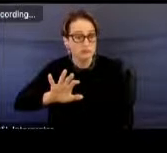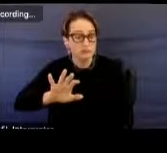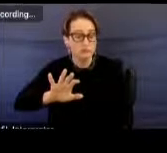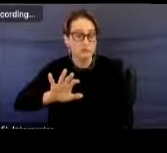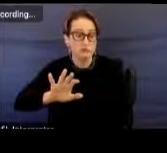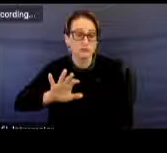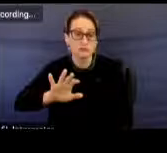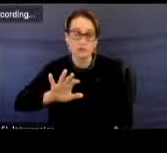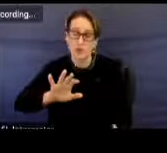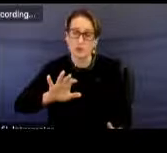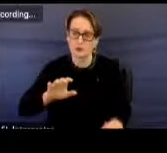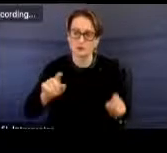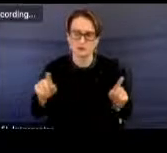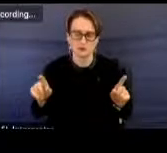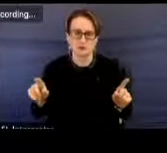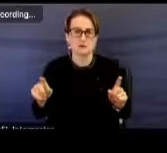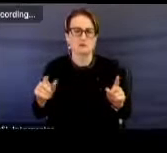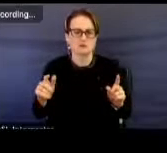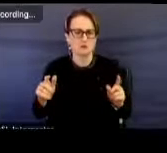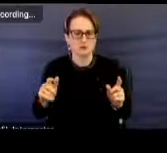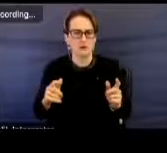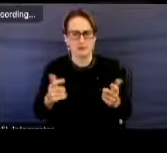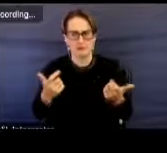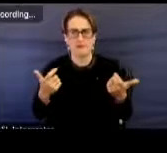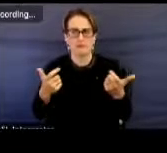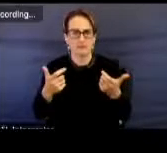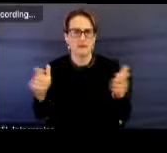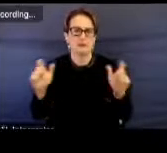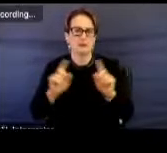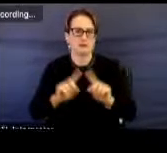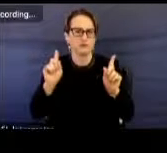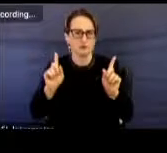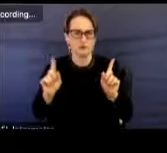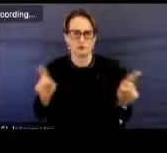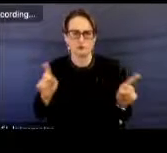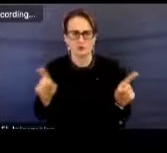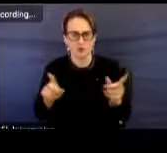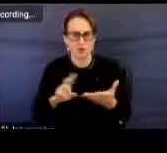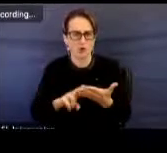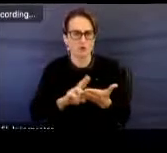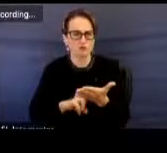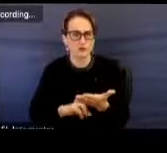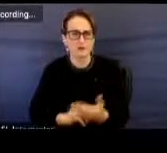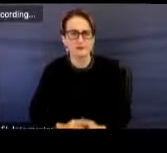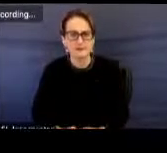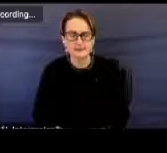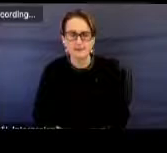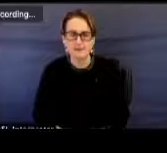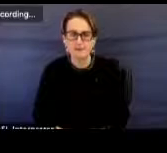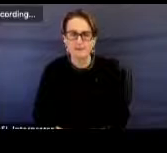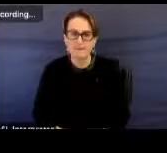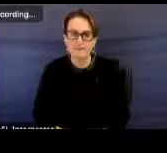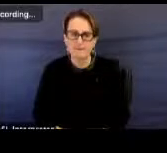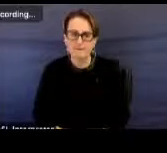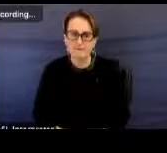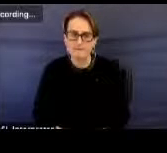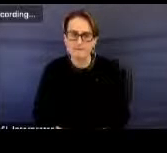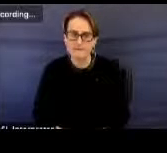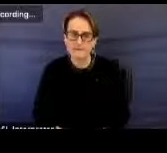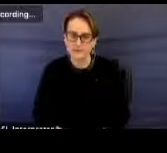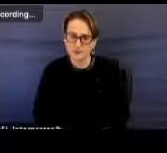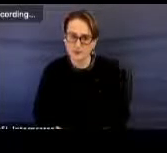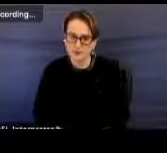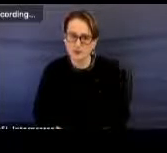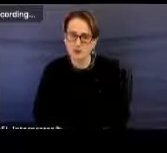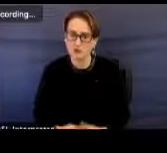a difference between the two contracts. And so I want to be mindful